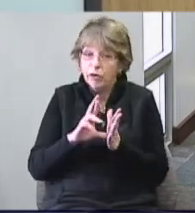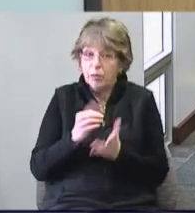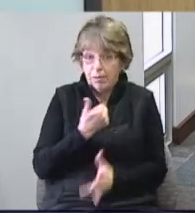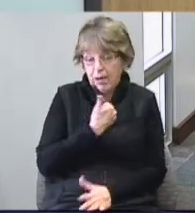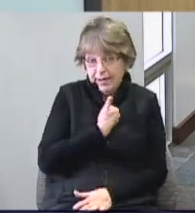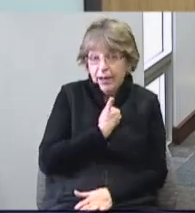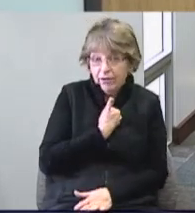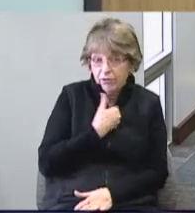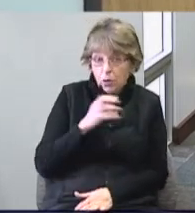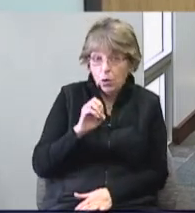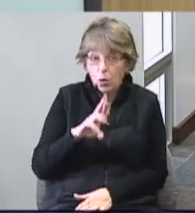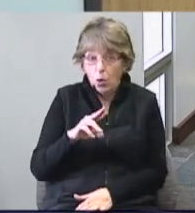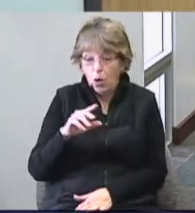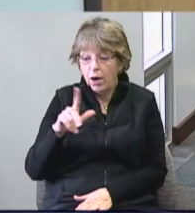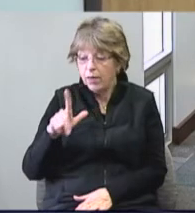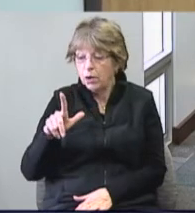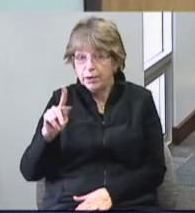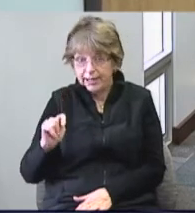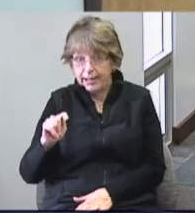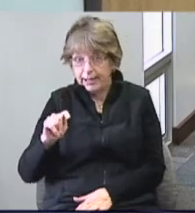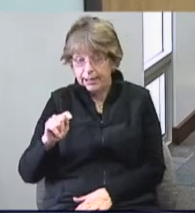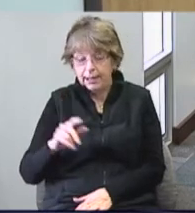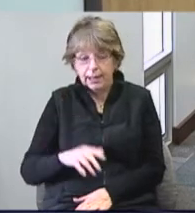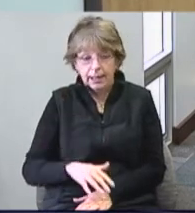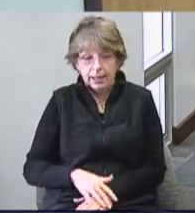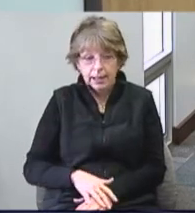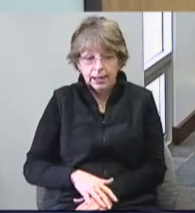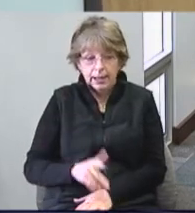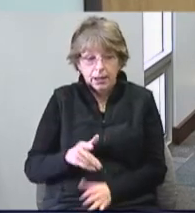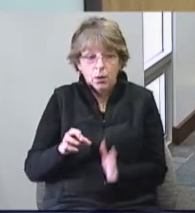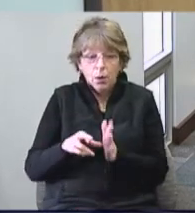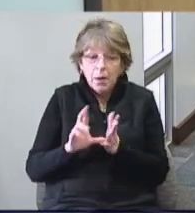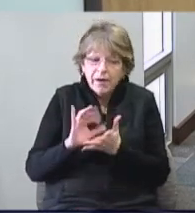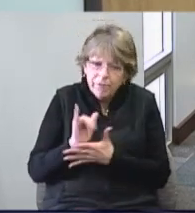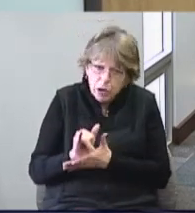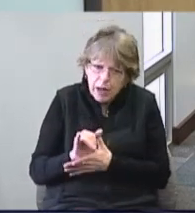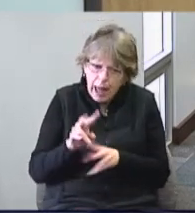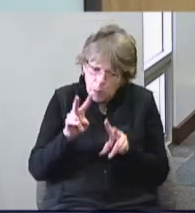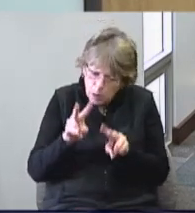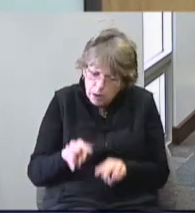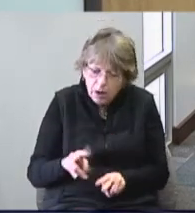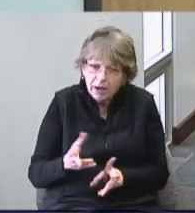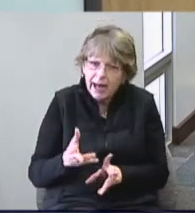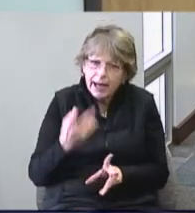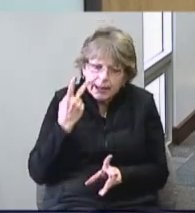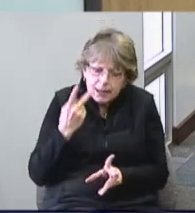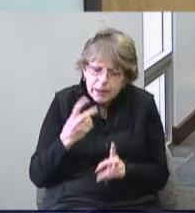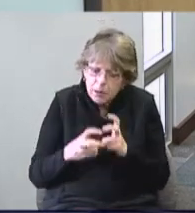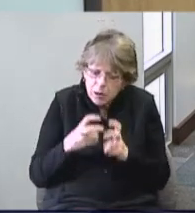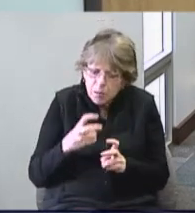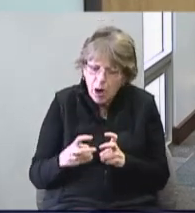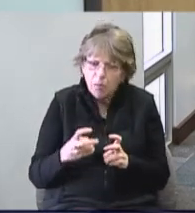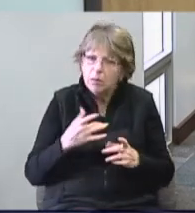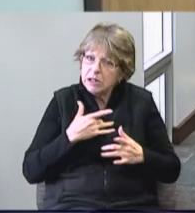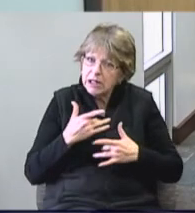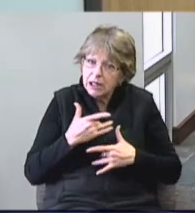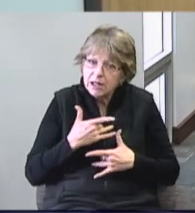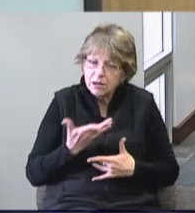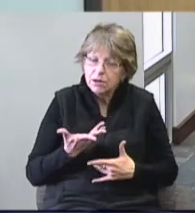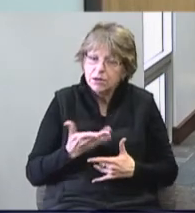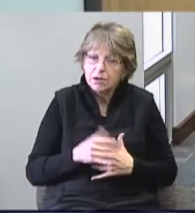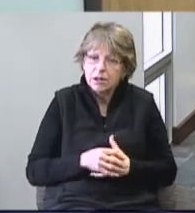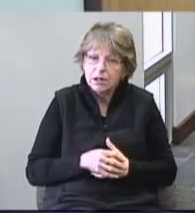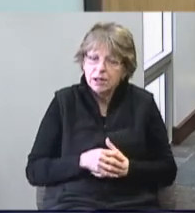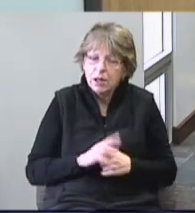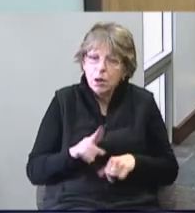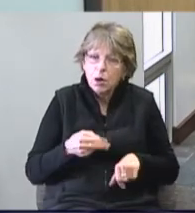myself or Lieutenant Yingling. We review it, look it over, and see what the issues are, what the concerns are.